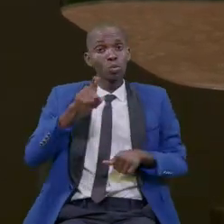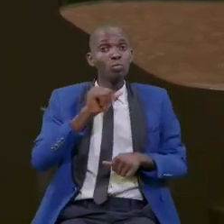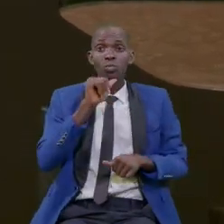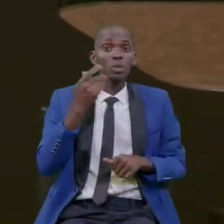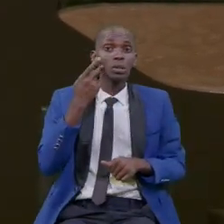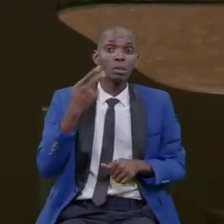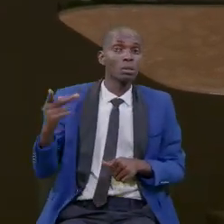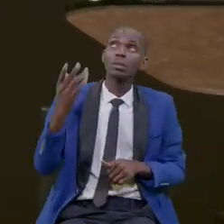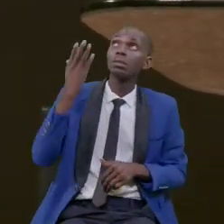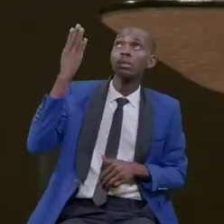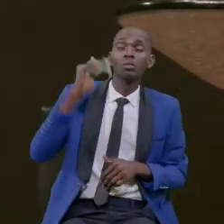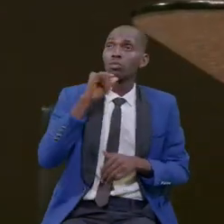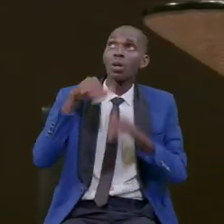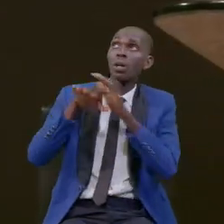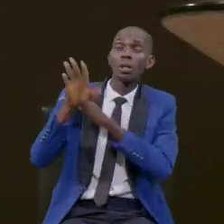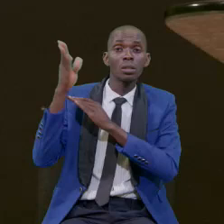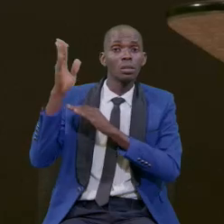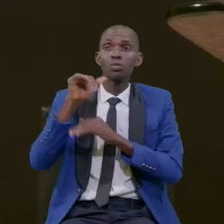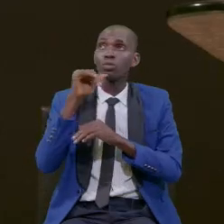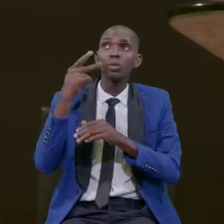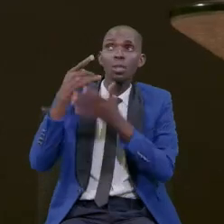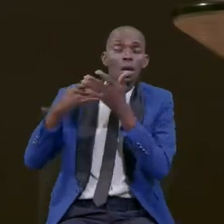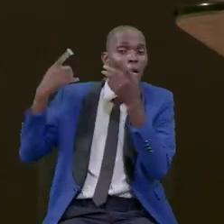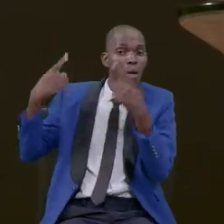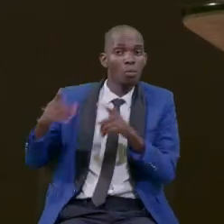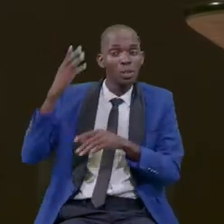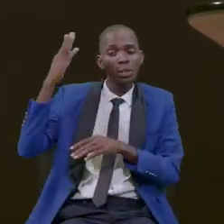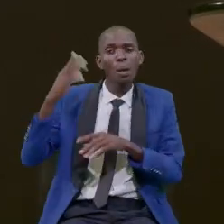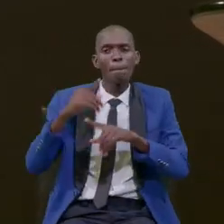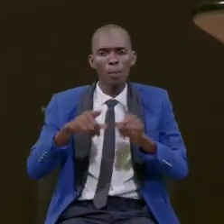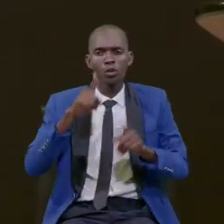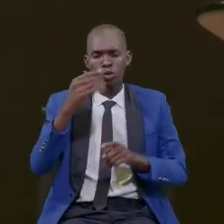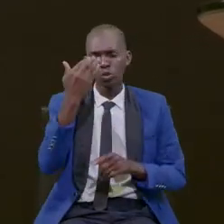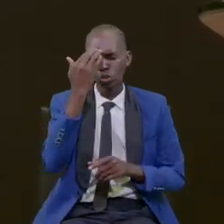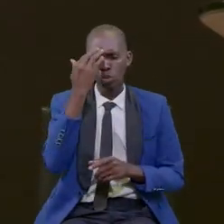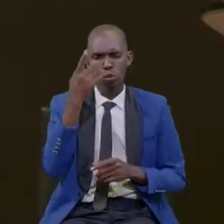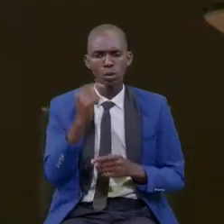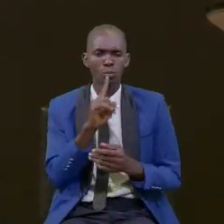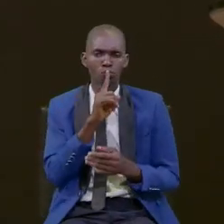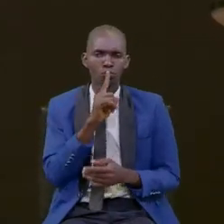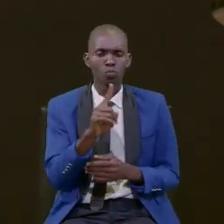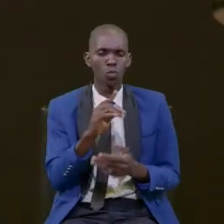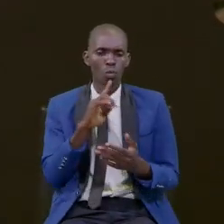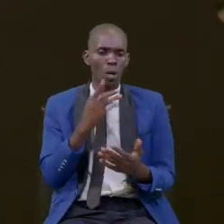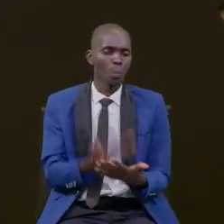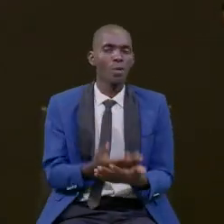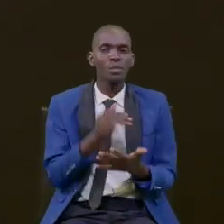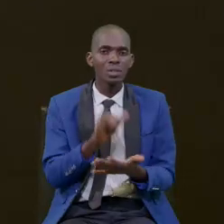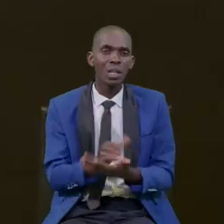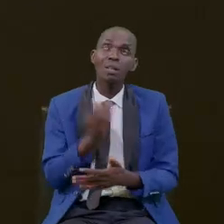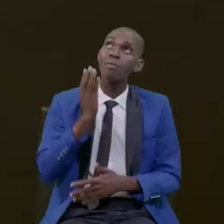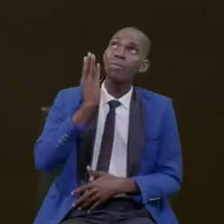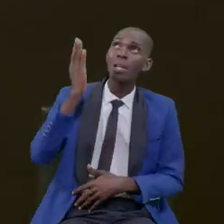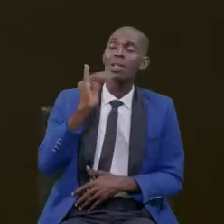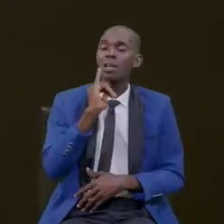it has not happened, you have the facts. And because you have the facts that there is heaven,